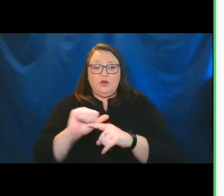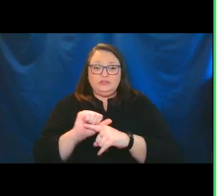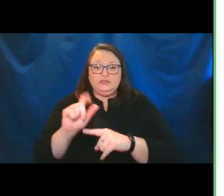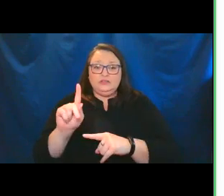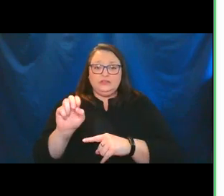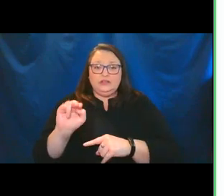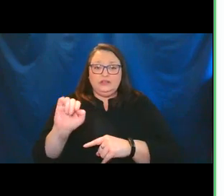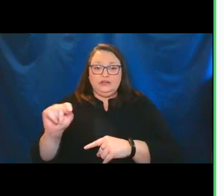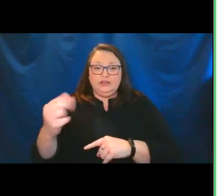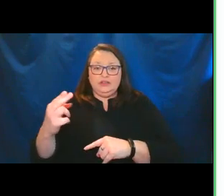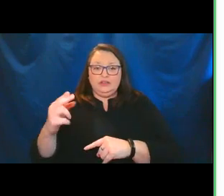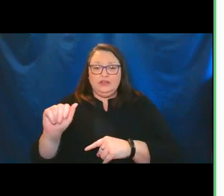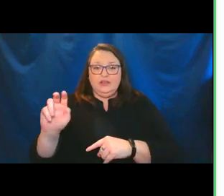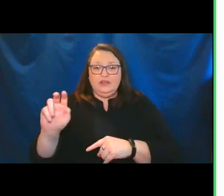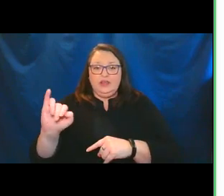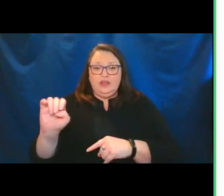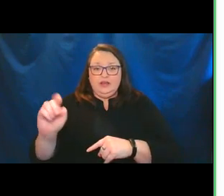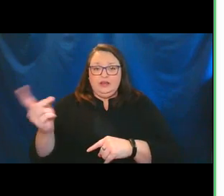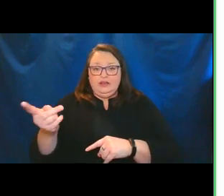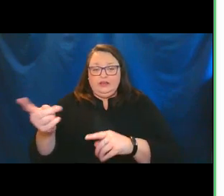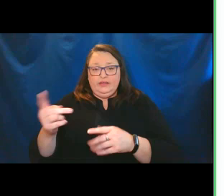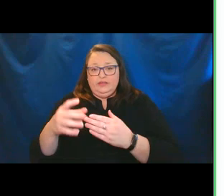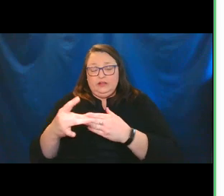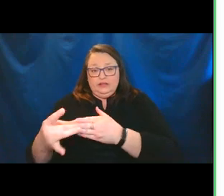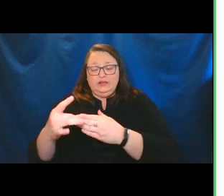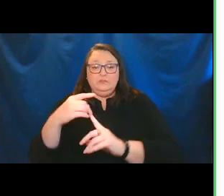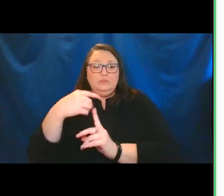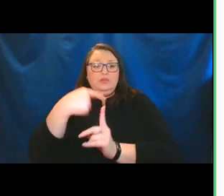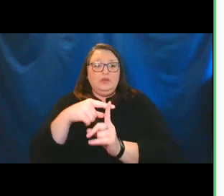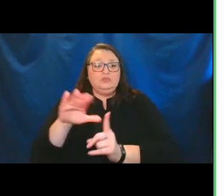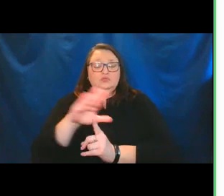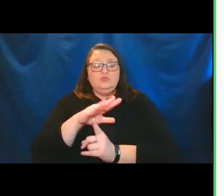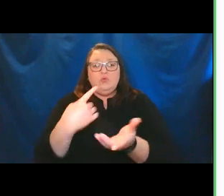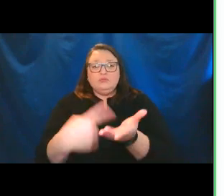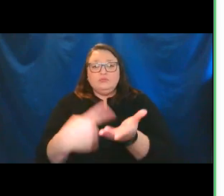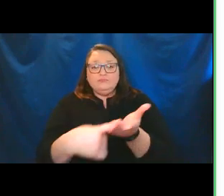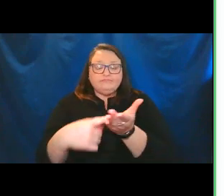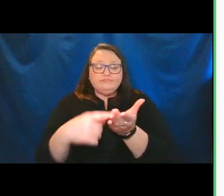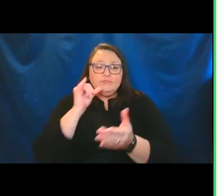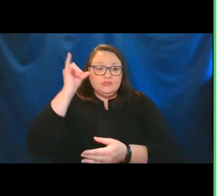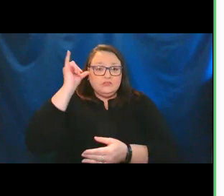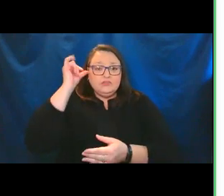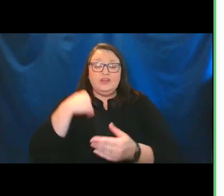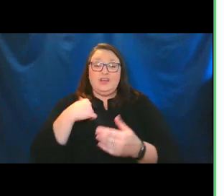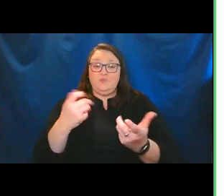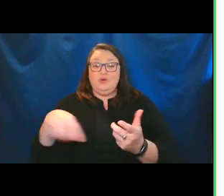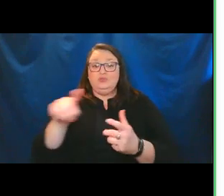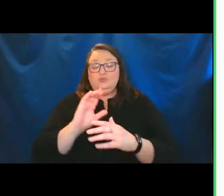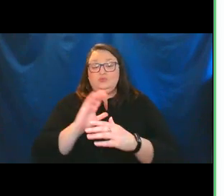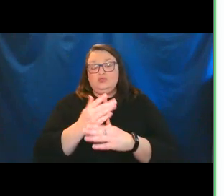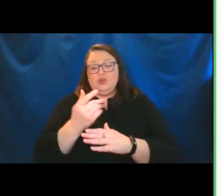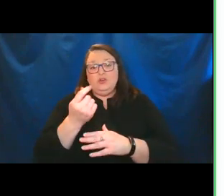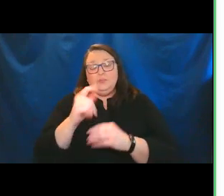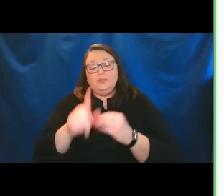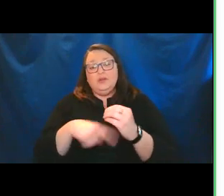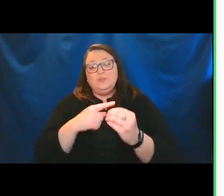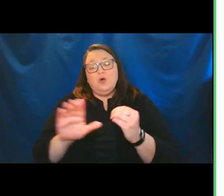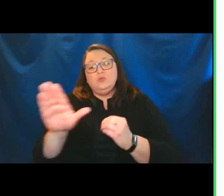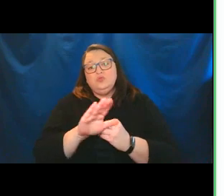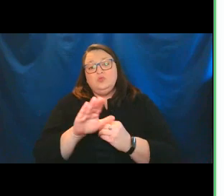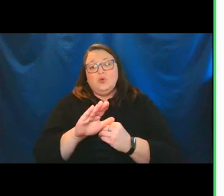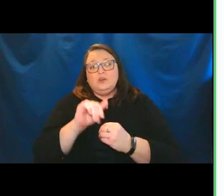leading, and your exchanges yesterday and so forth, I'd like you to share a little bit about your